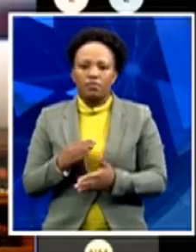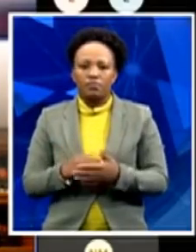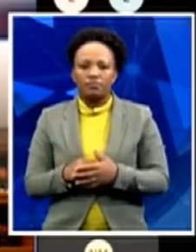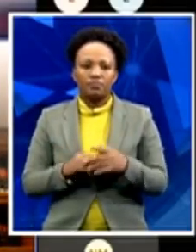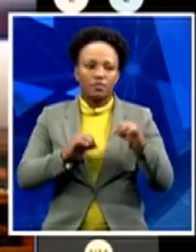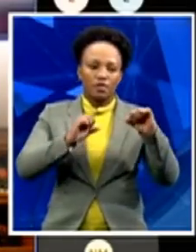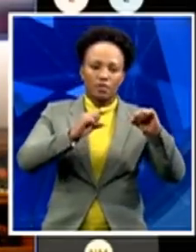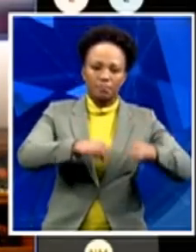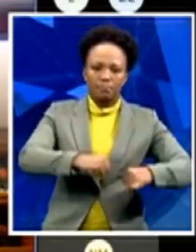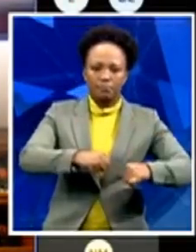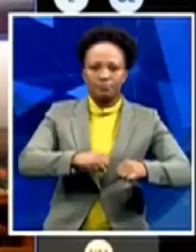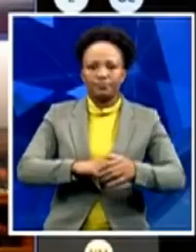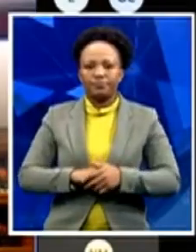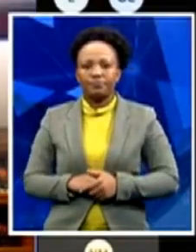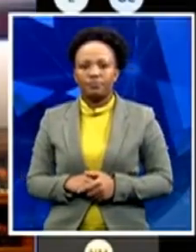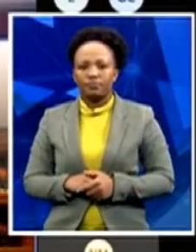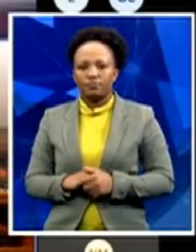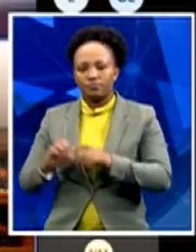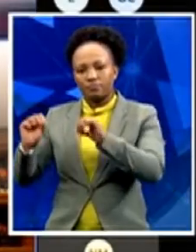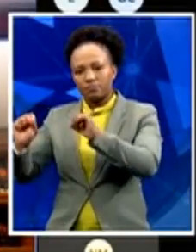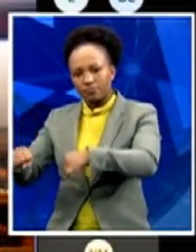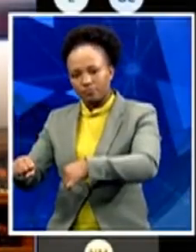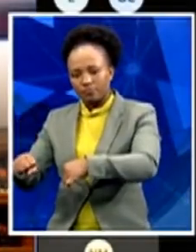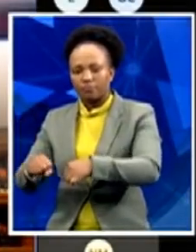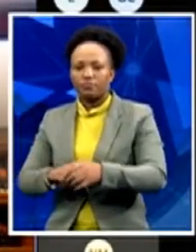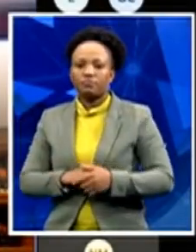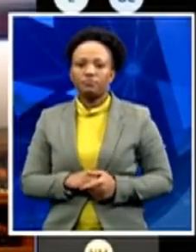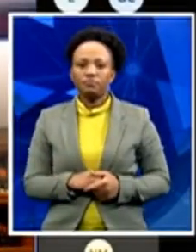I agree. It is so ordered.